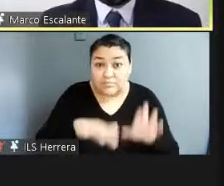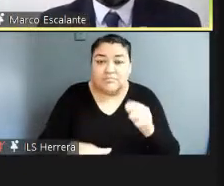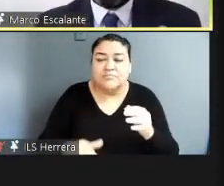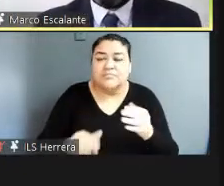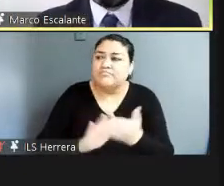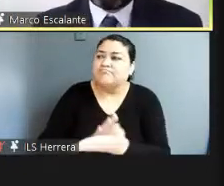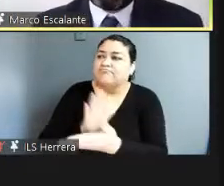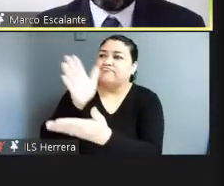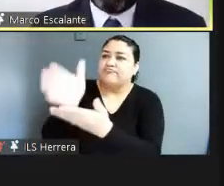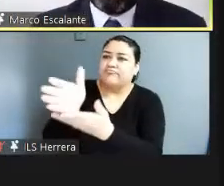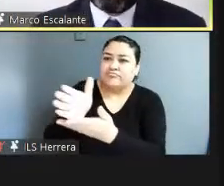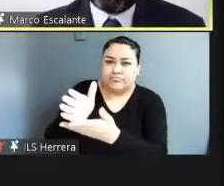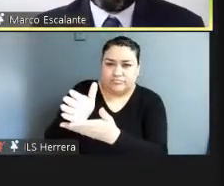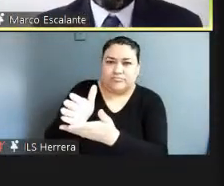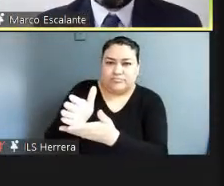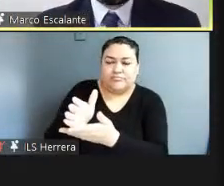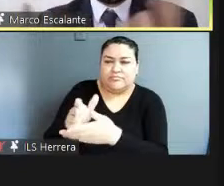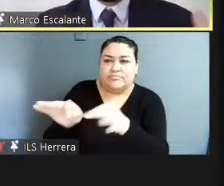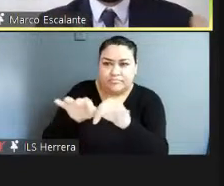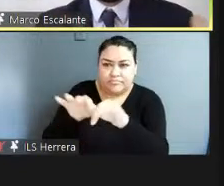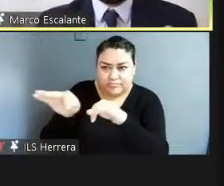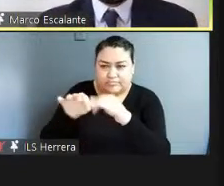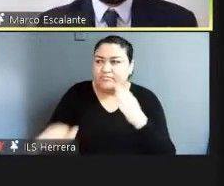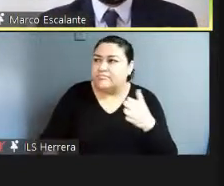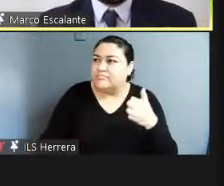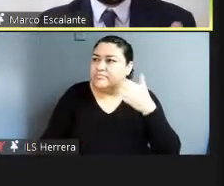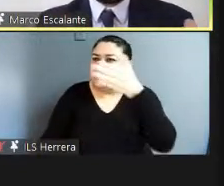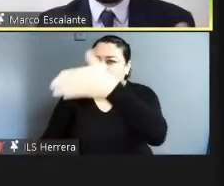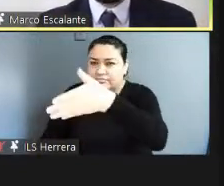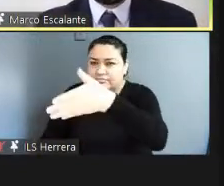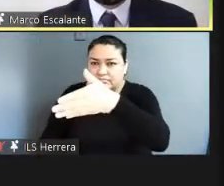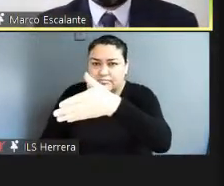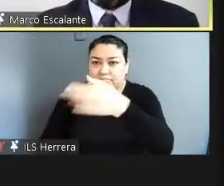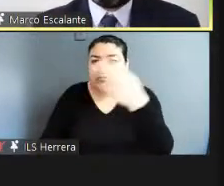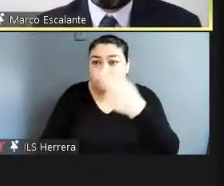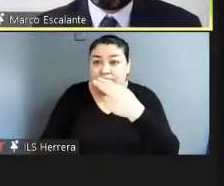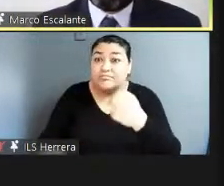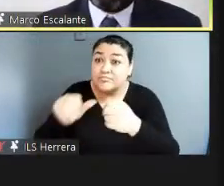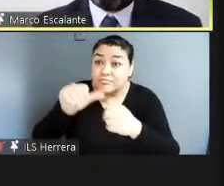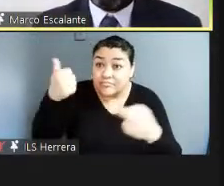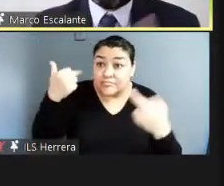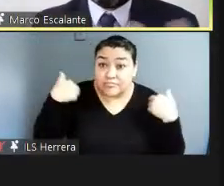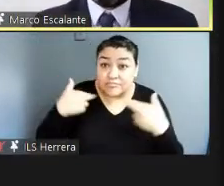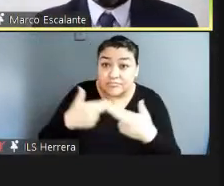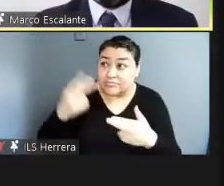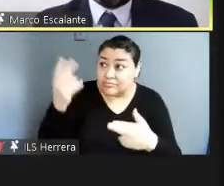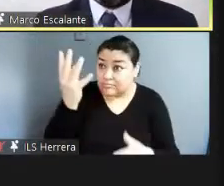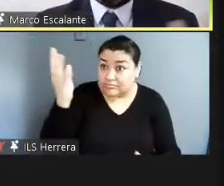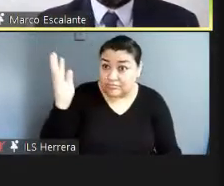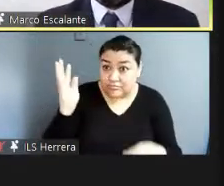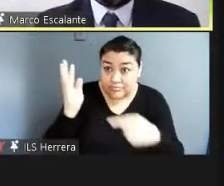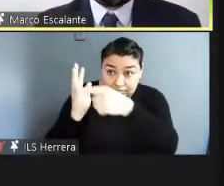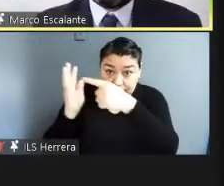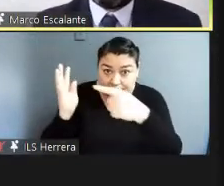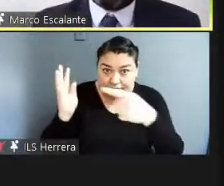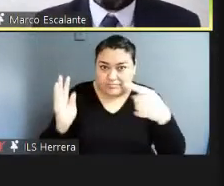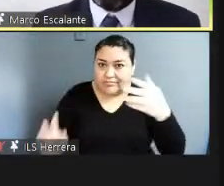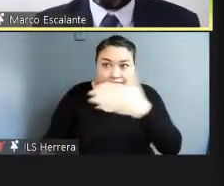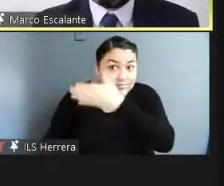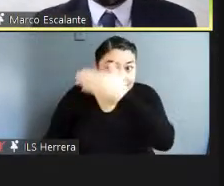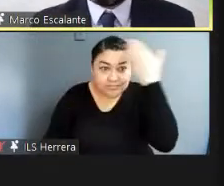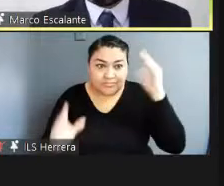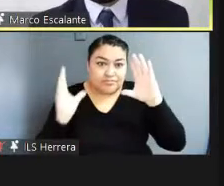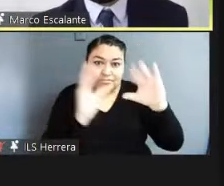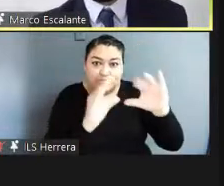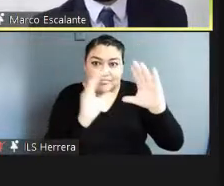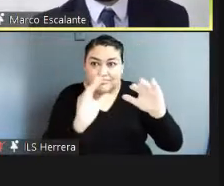semesters, because it would happen that students would come to a clinical practice which is quite complicated because they are